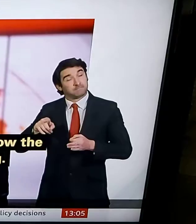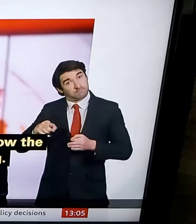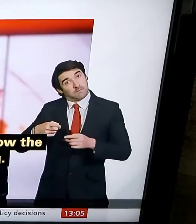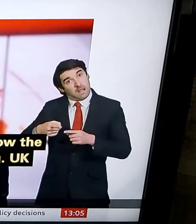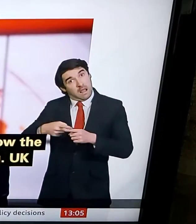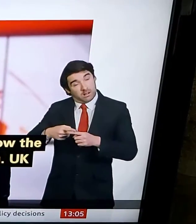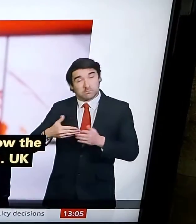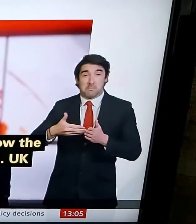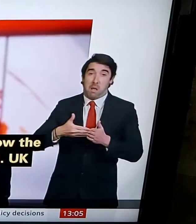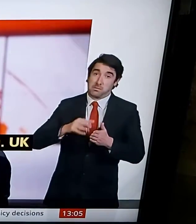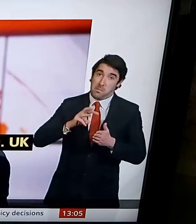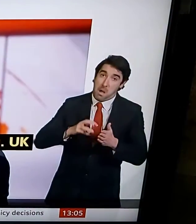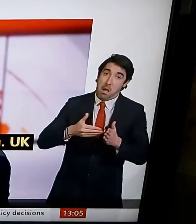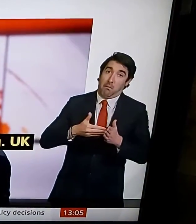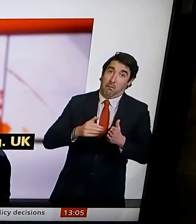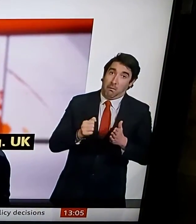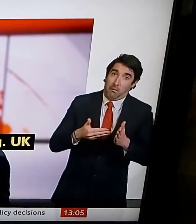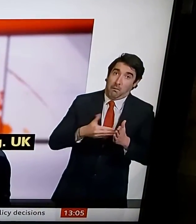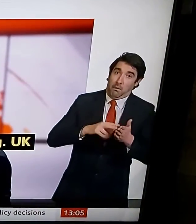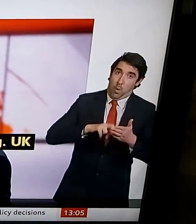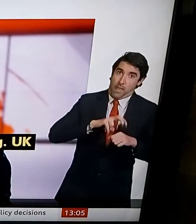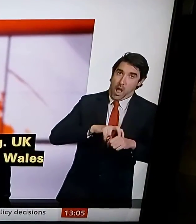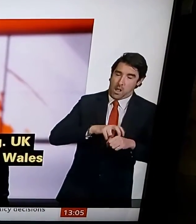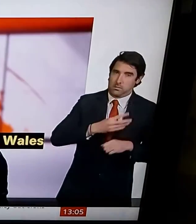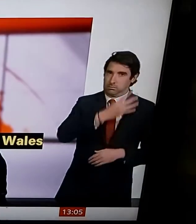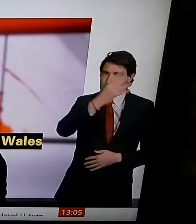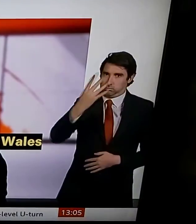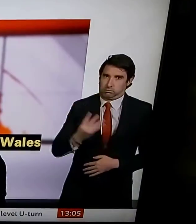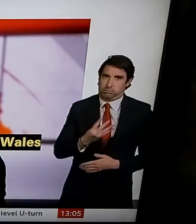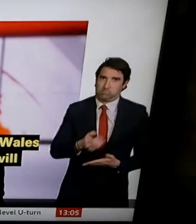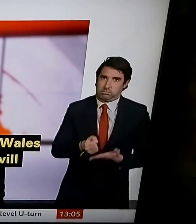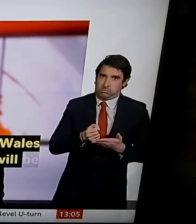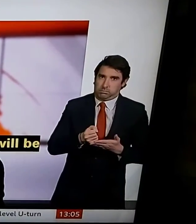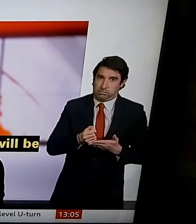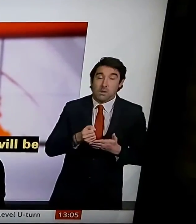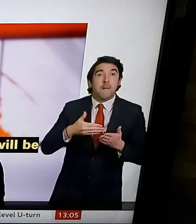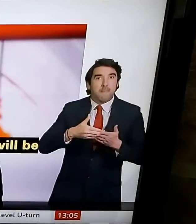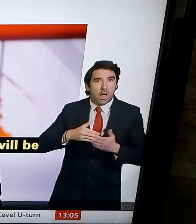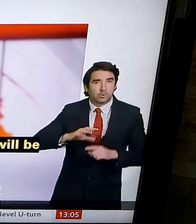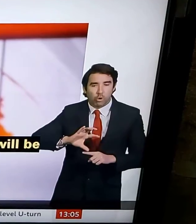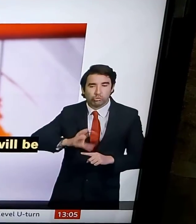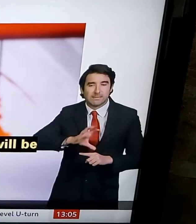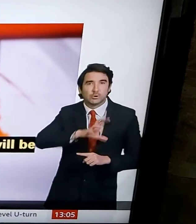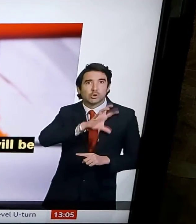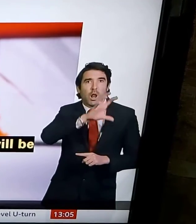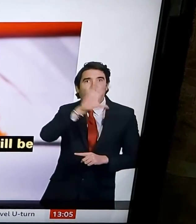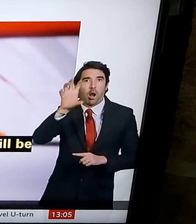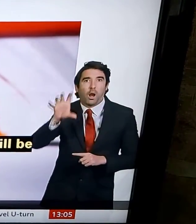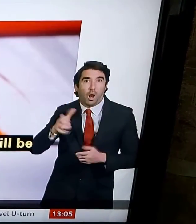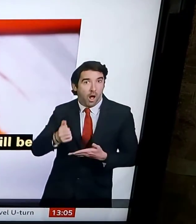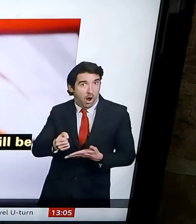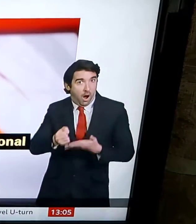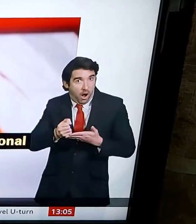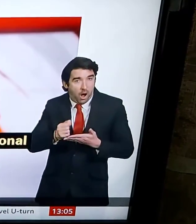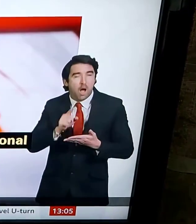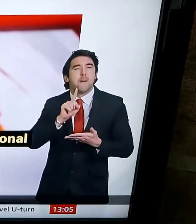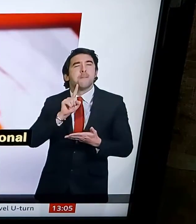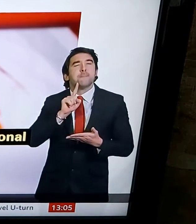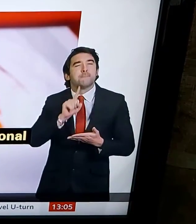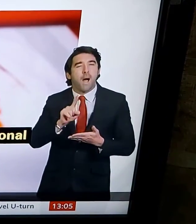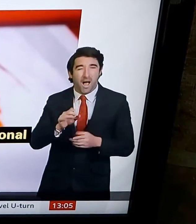well as England, so that'll be extremely important. On a regional level, but it won't go right down to local outbreaks. It